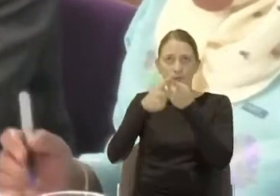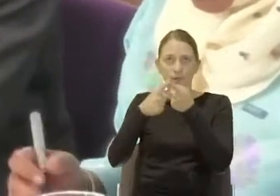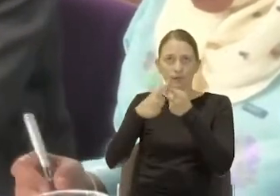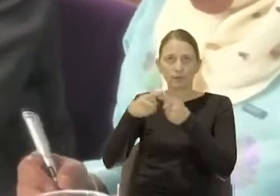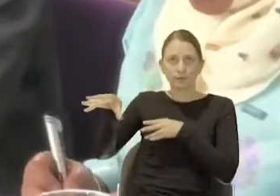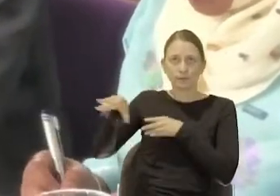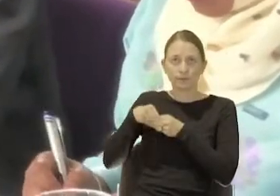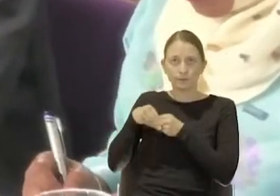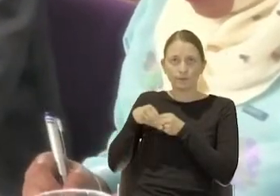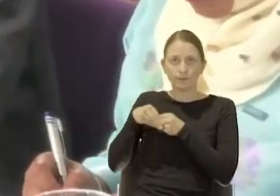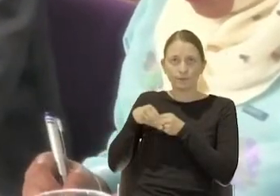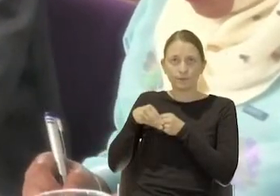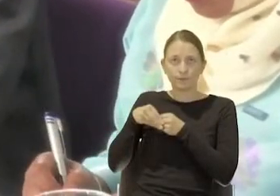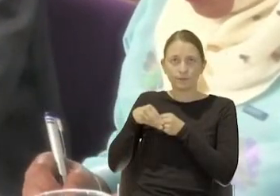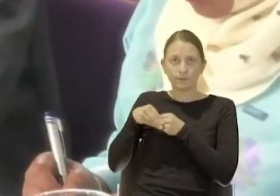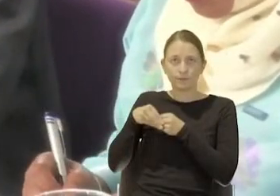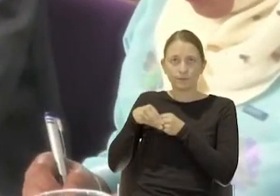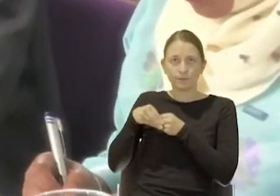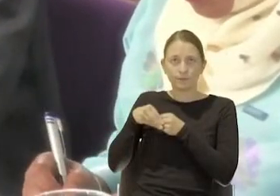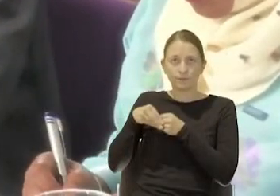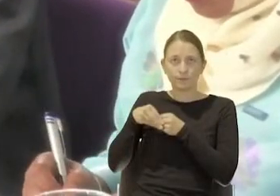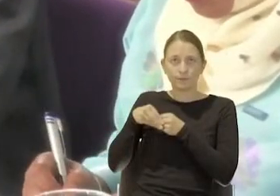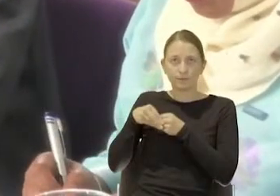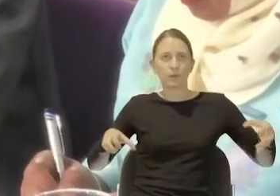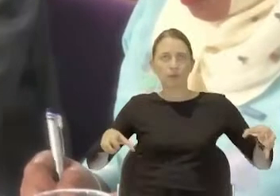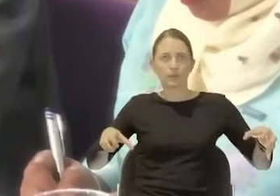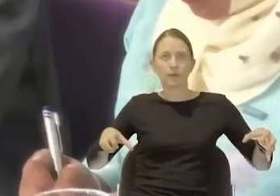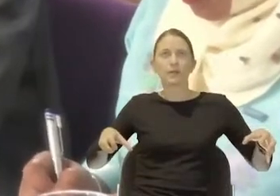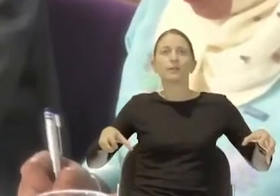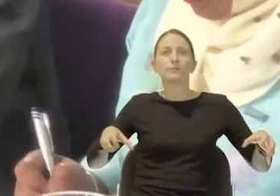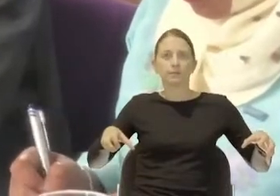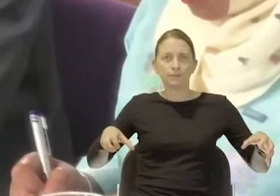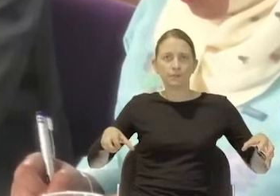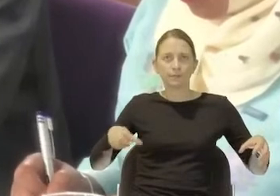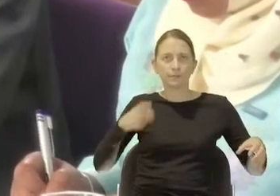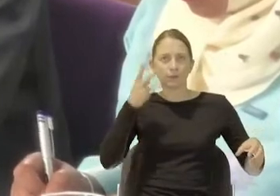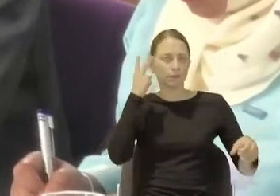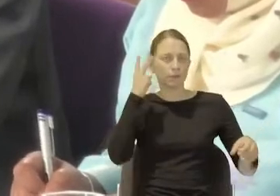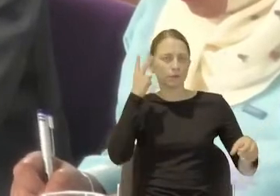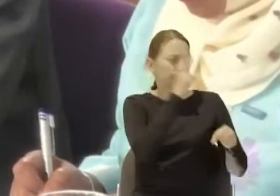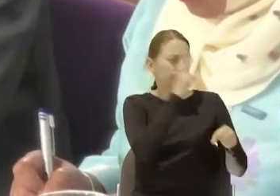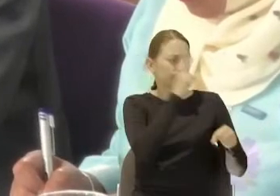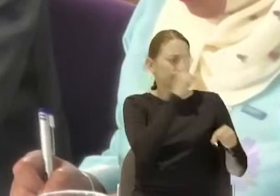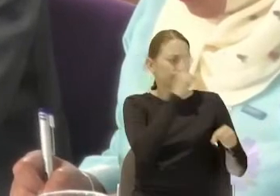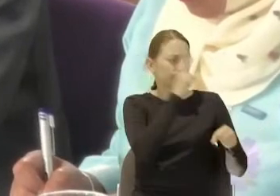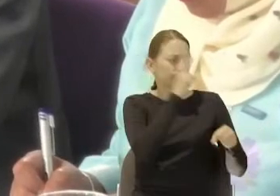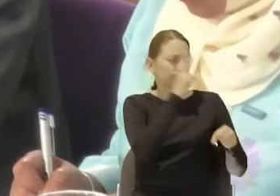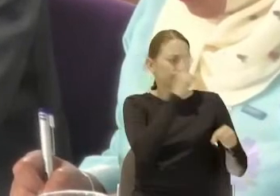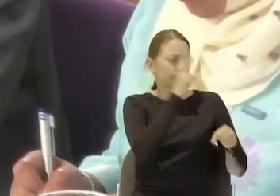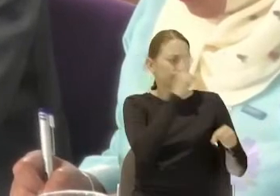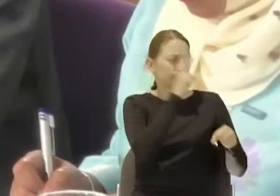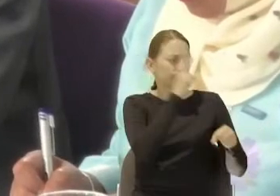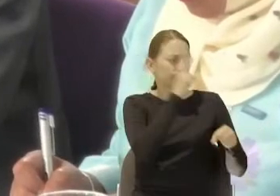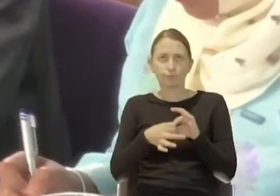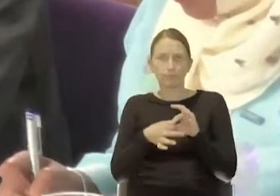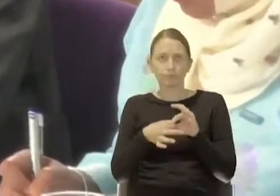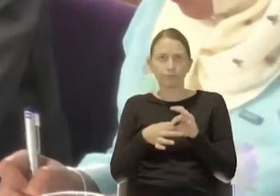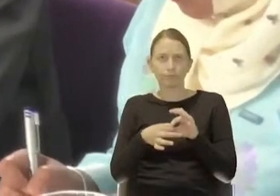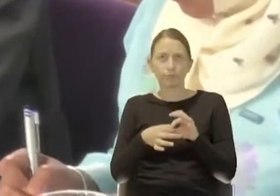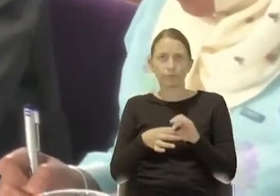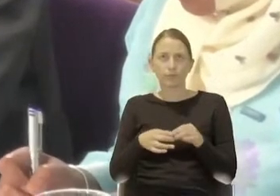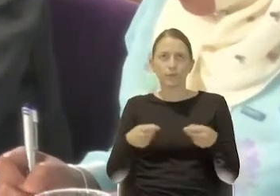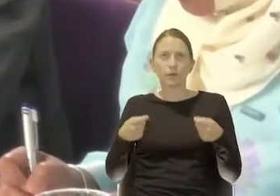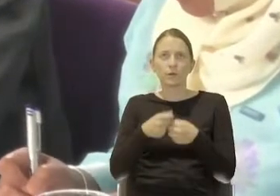well-being of UN Habitat. This will include ensuring fair consideration of requests by the Secretary